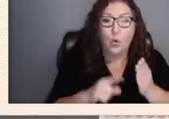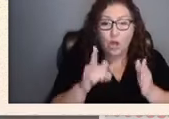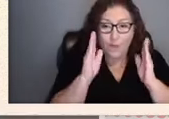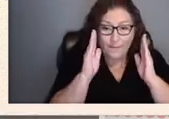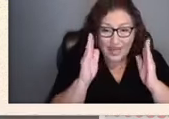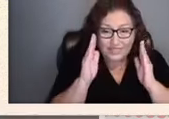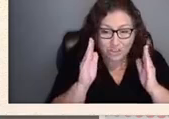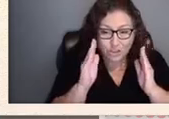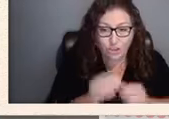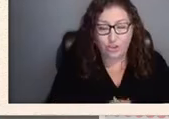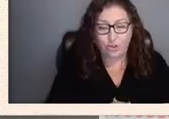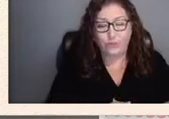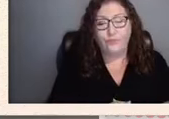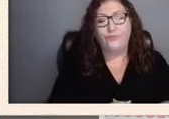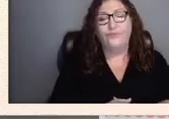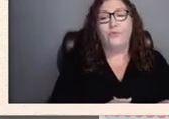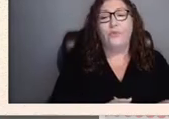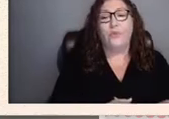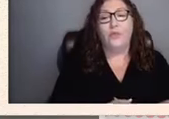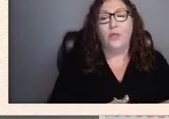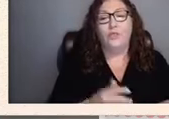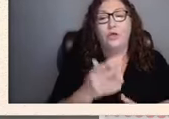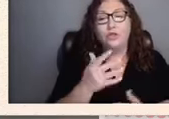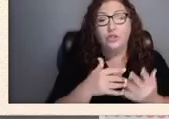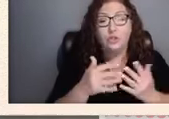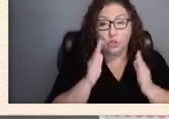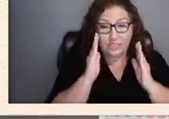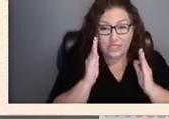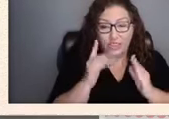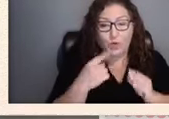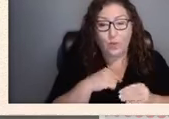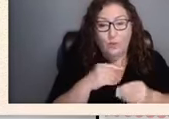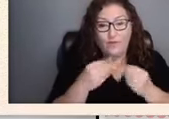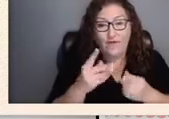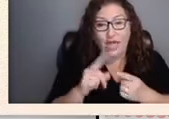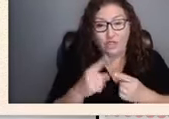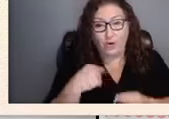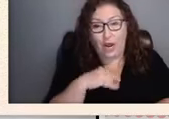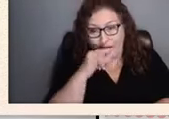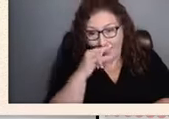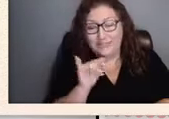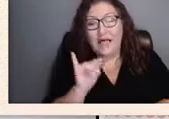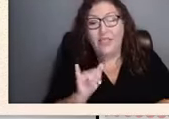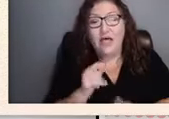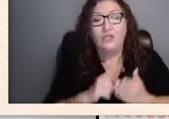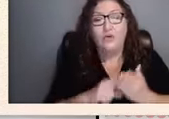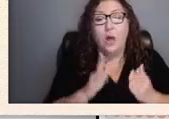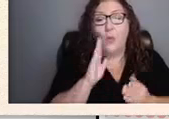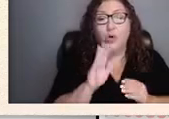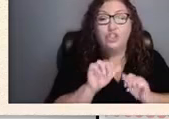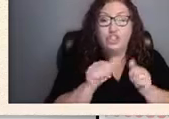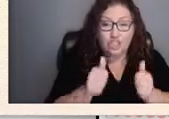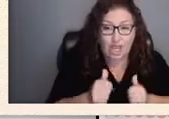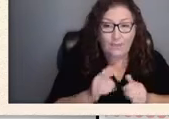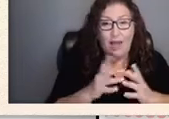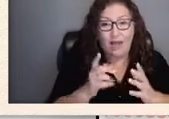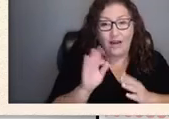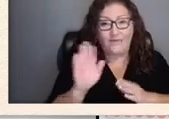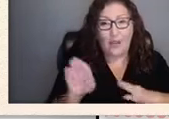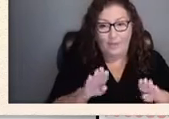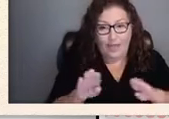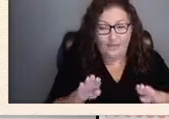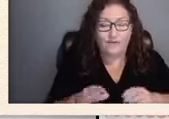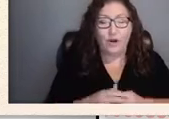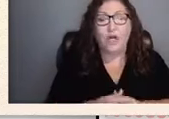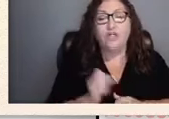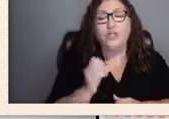The social attention we provide to our kids is what is going to shape a lot of behavior. And so a good rule of